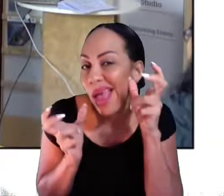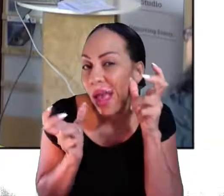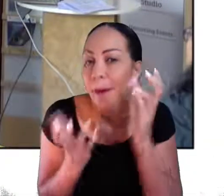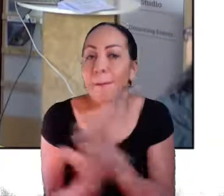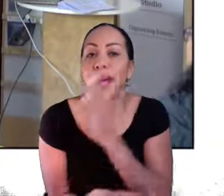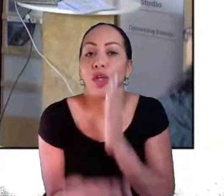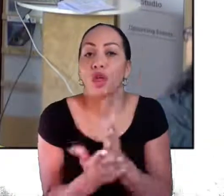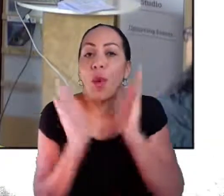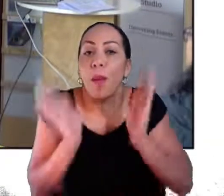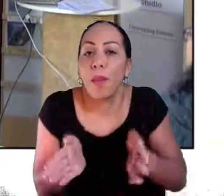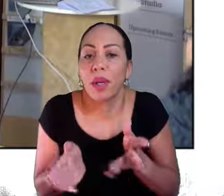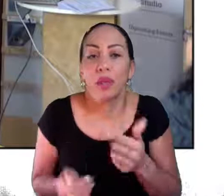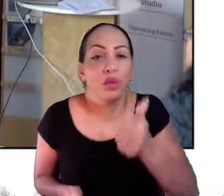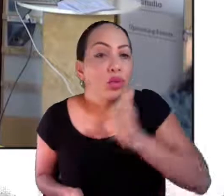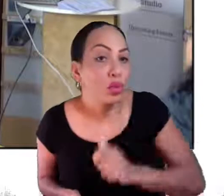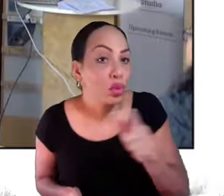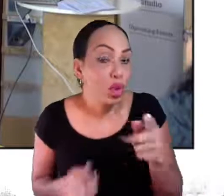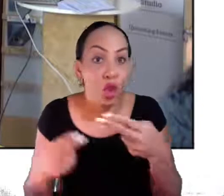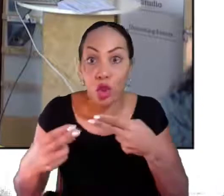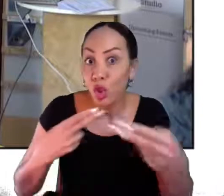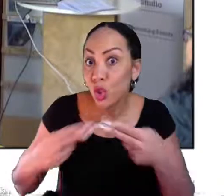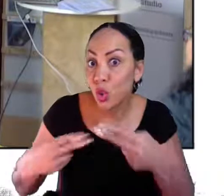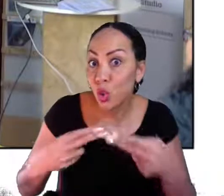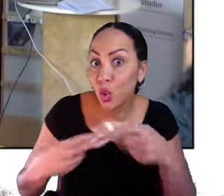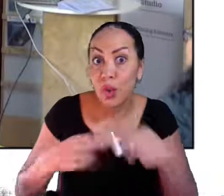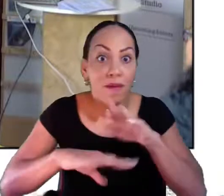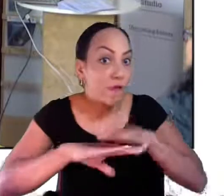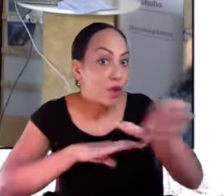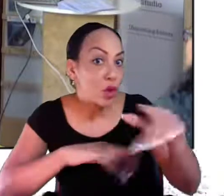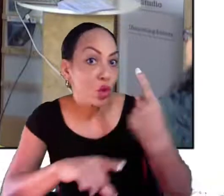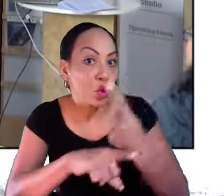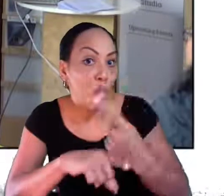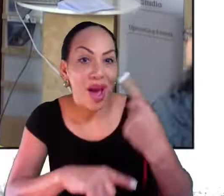You can get news on all of our future talks by heading to